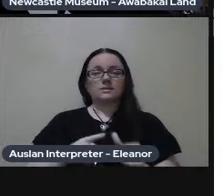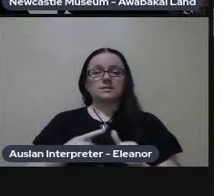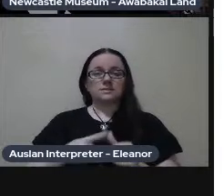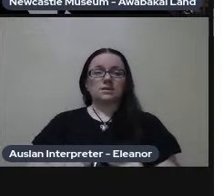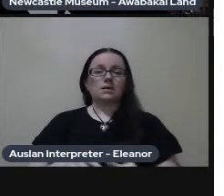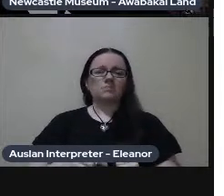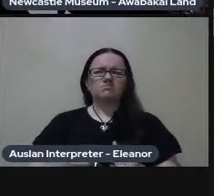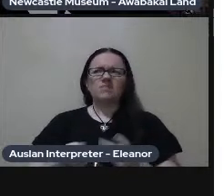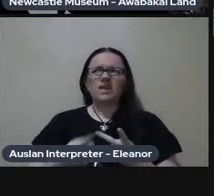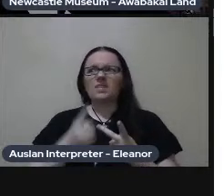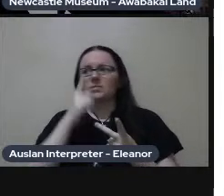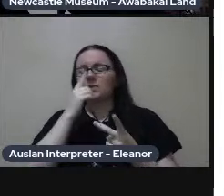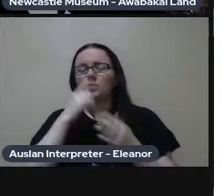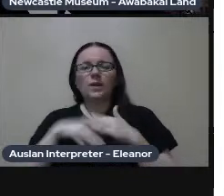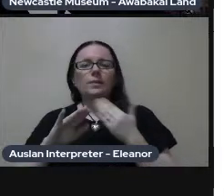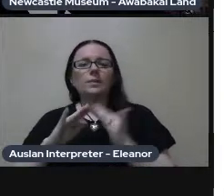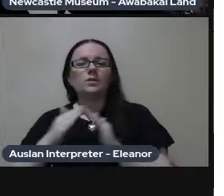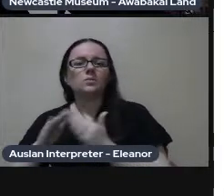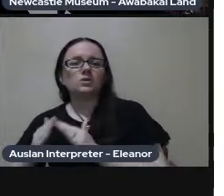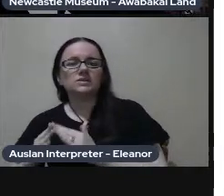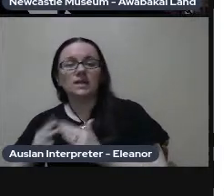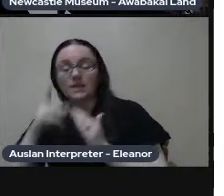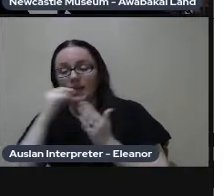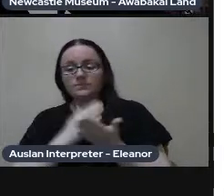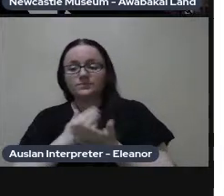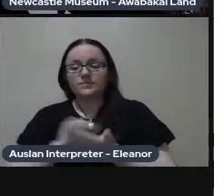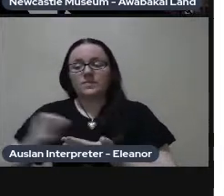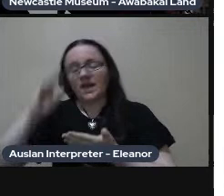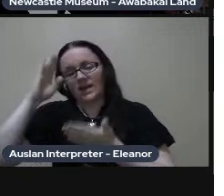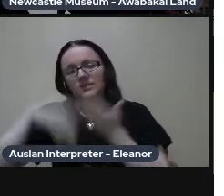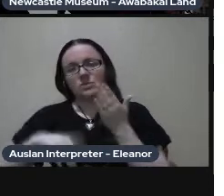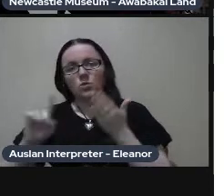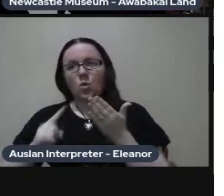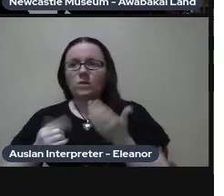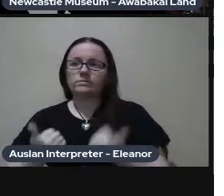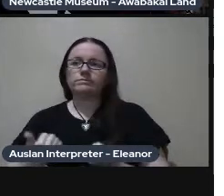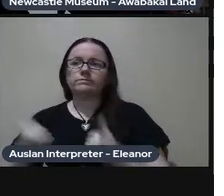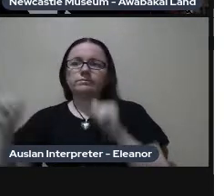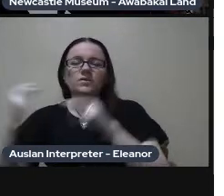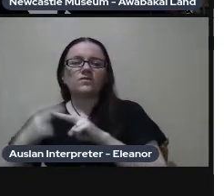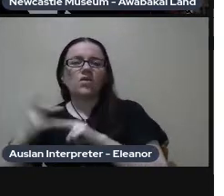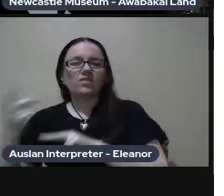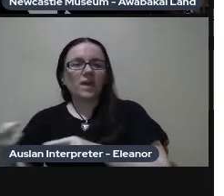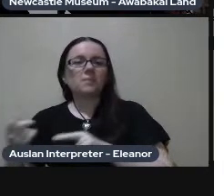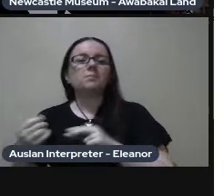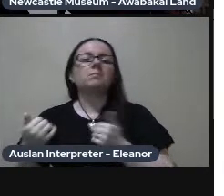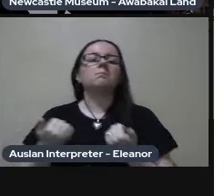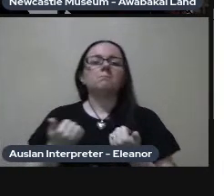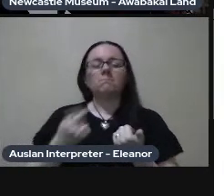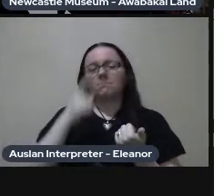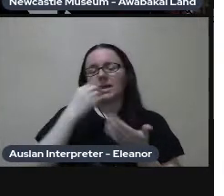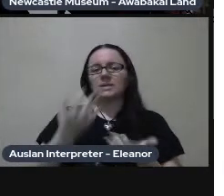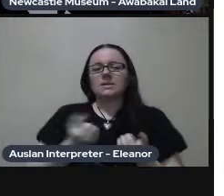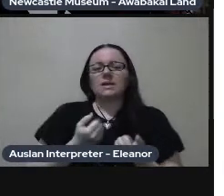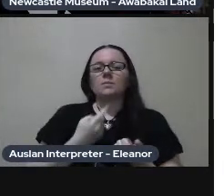community who might be able to share their experience and tell you what worked for them so that you can get some additional